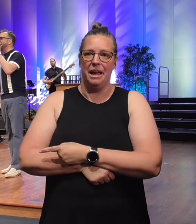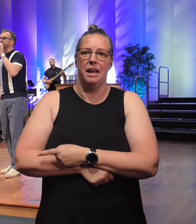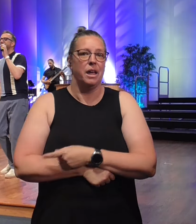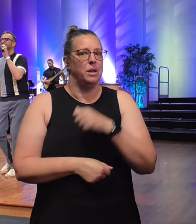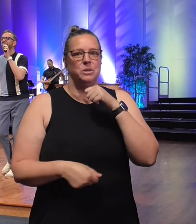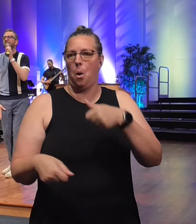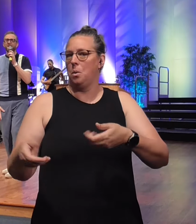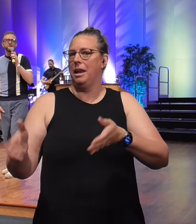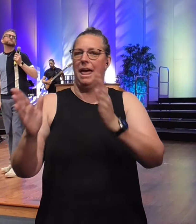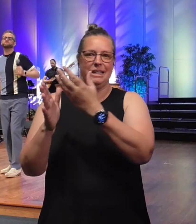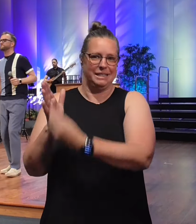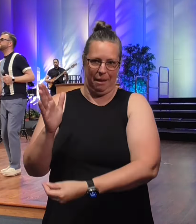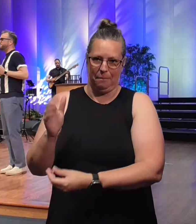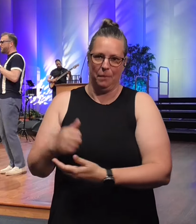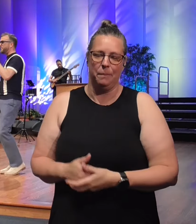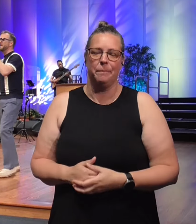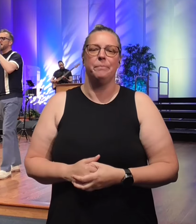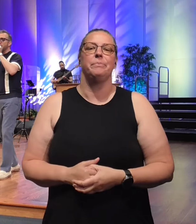slip away.